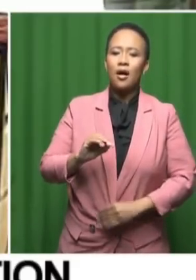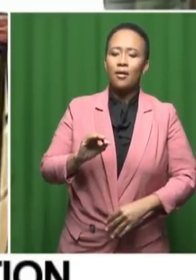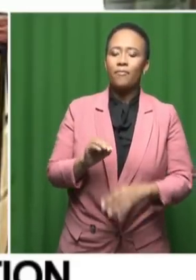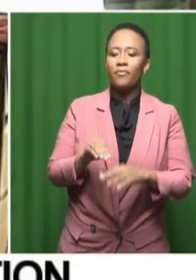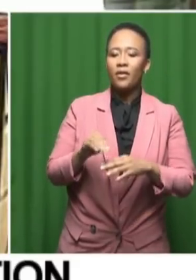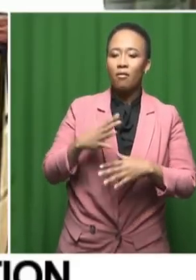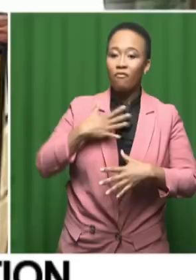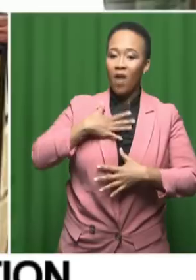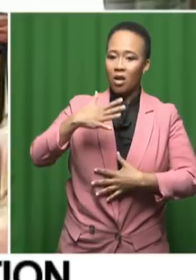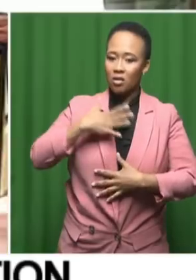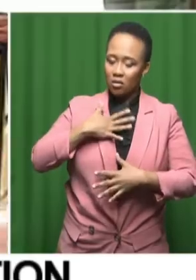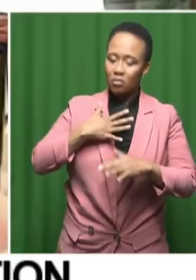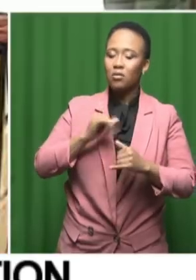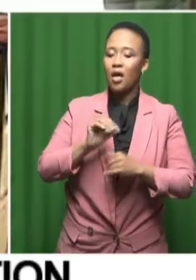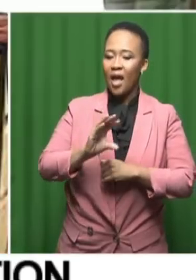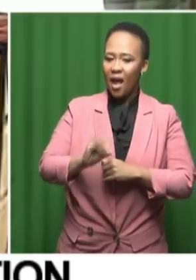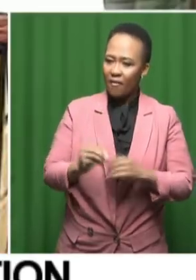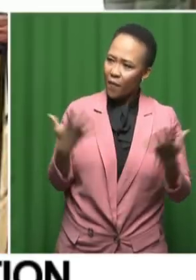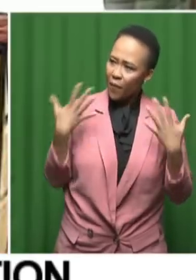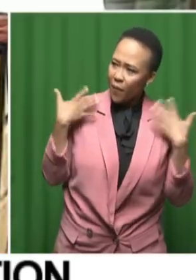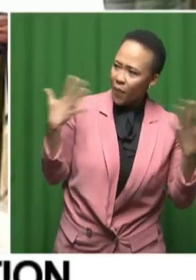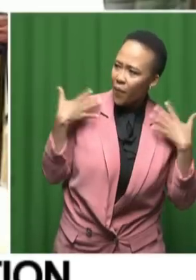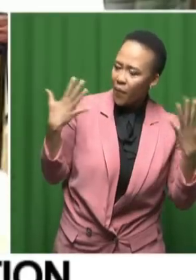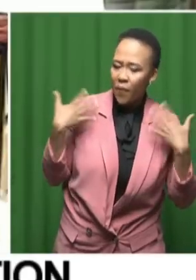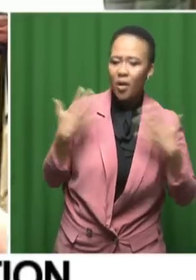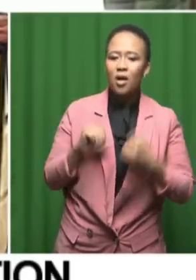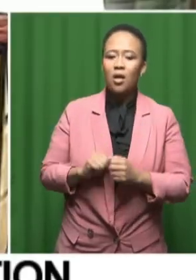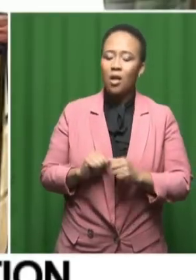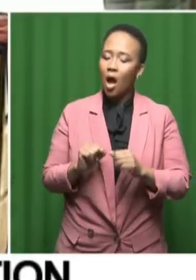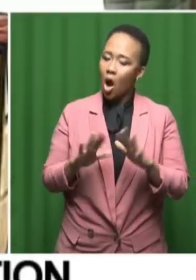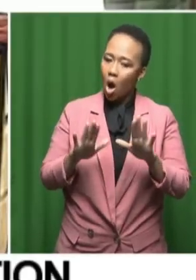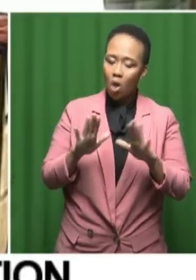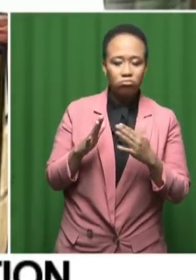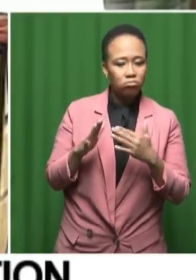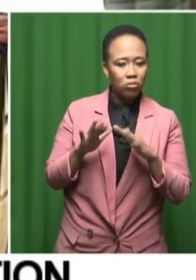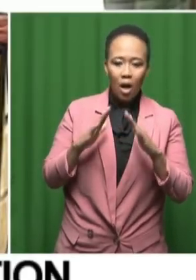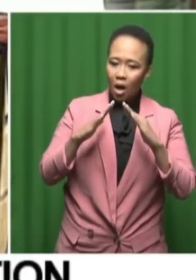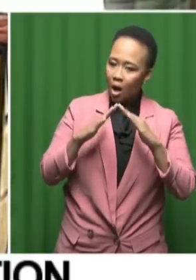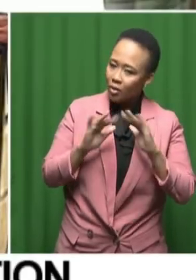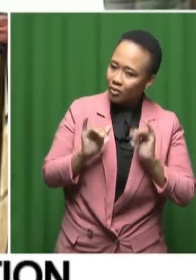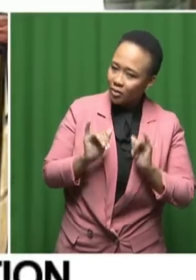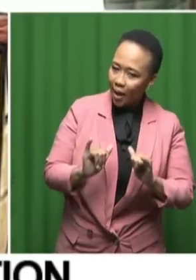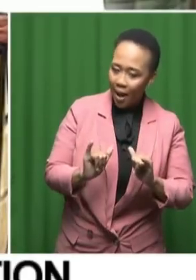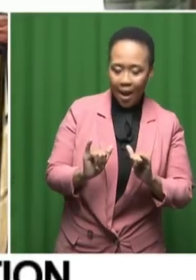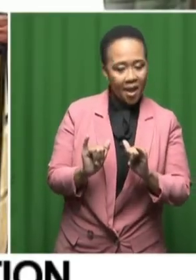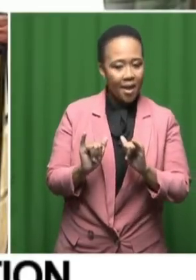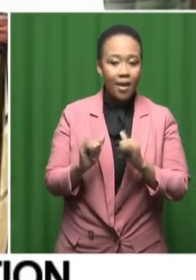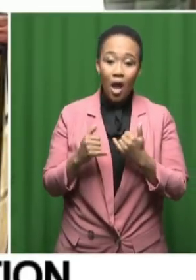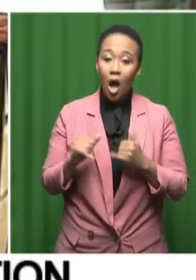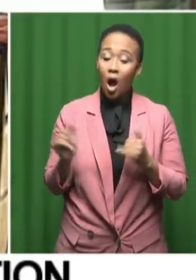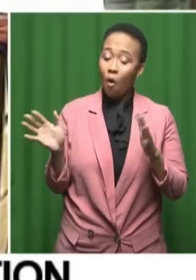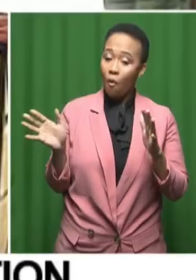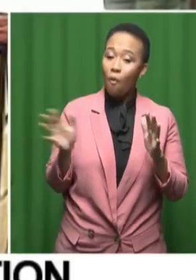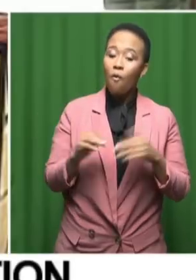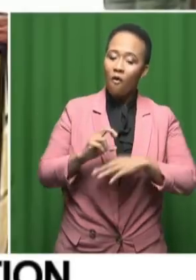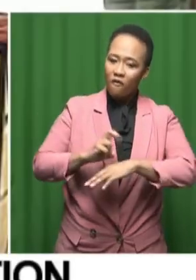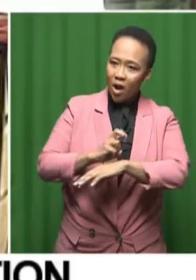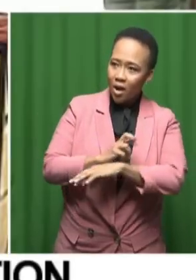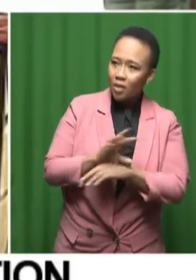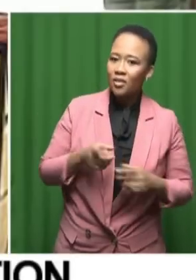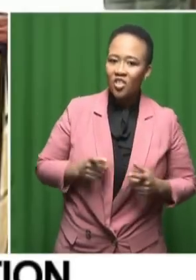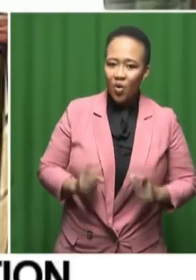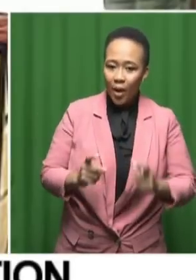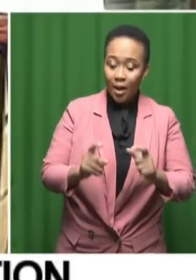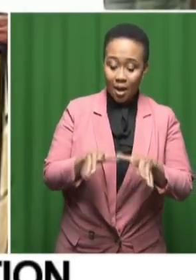them indoors, less ventilation, overcrowding is less ventilation. So the virus is moving more quickly. But in South